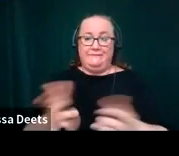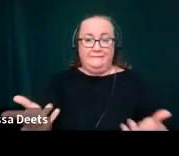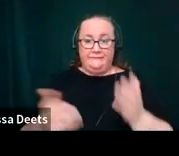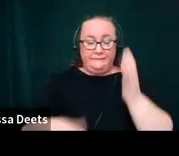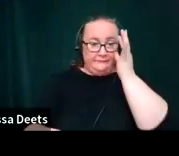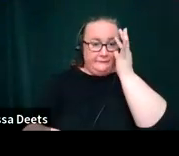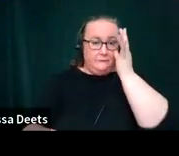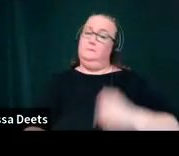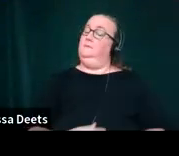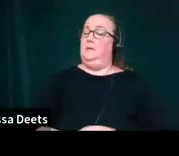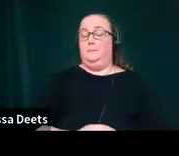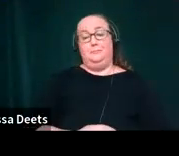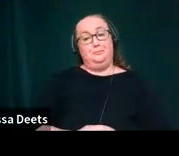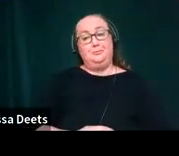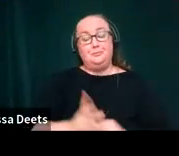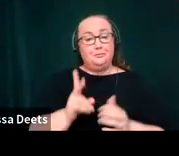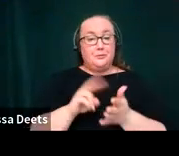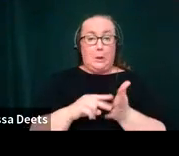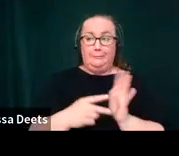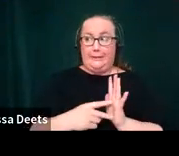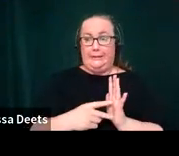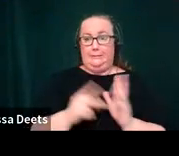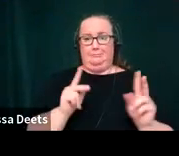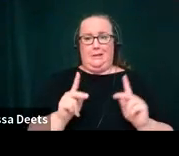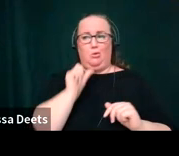much about what marijuana could do to the